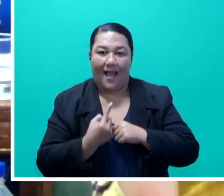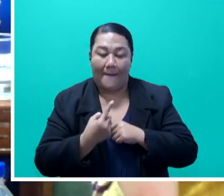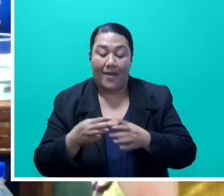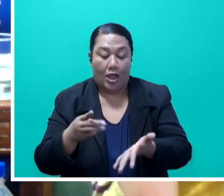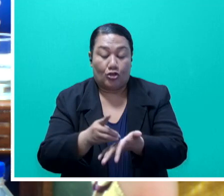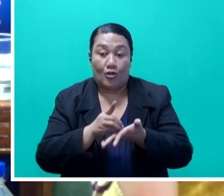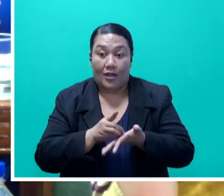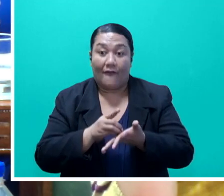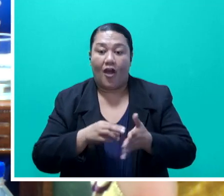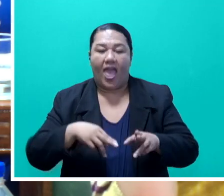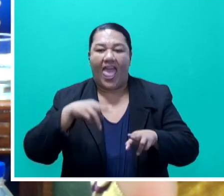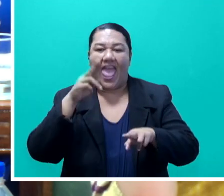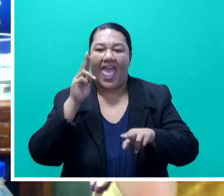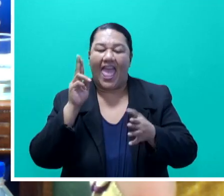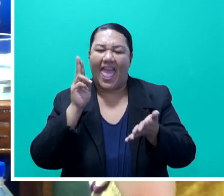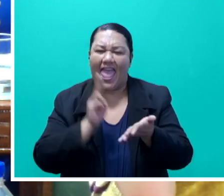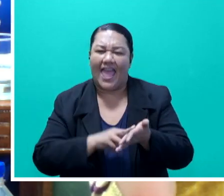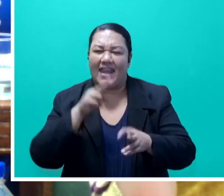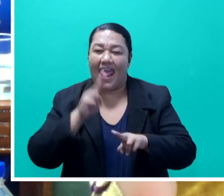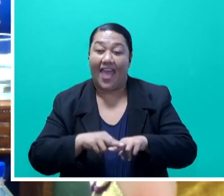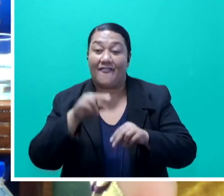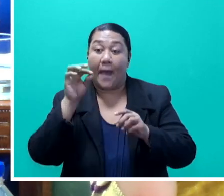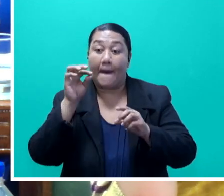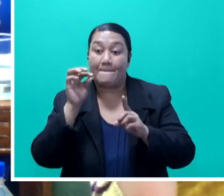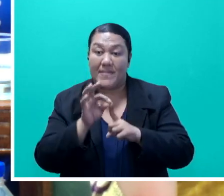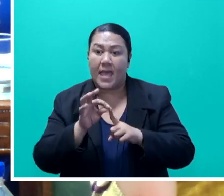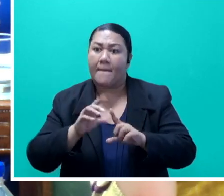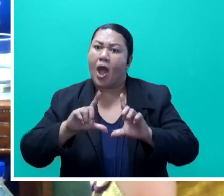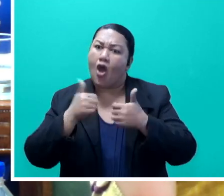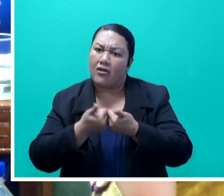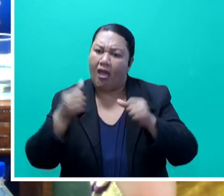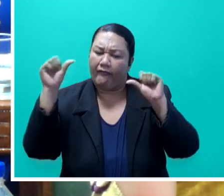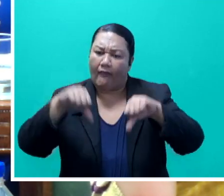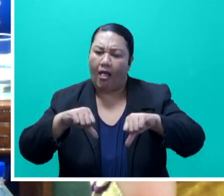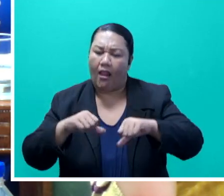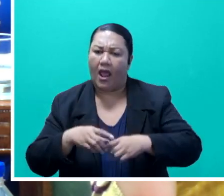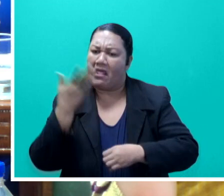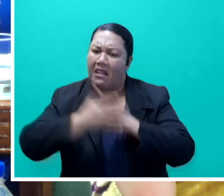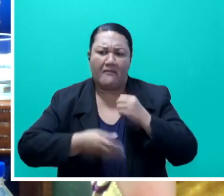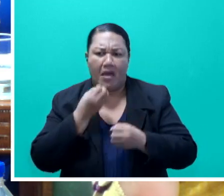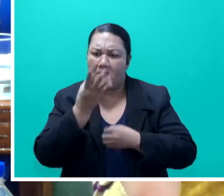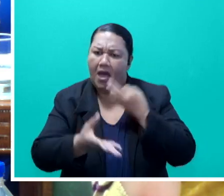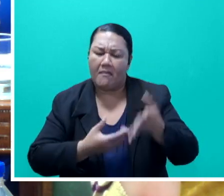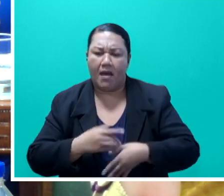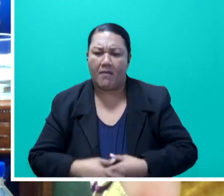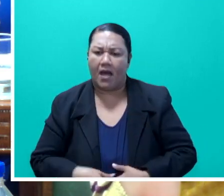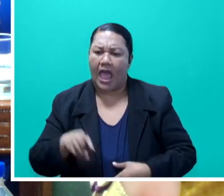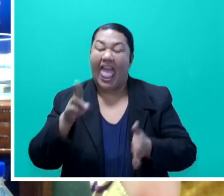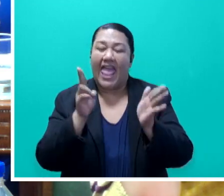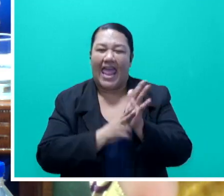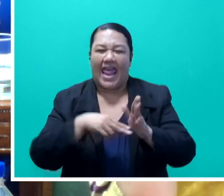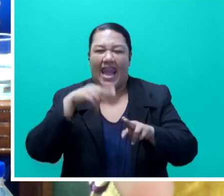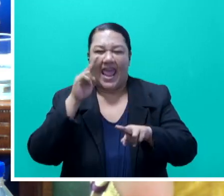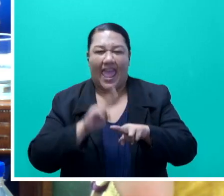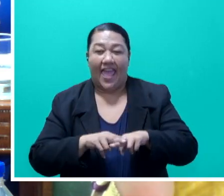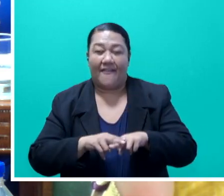NFP. But they've got the contracts fair and square. They don't mention that. But they and their supporters, including